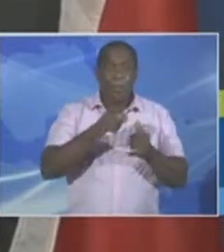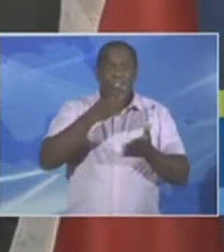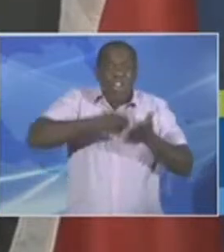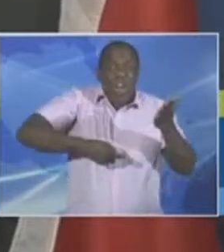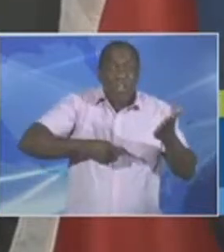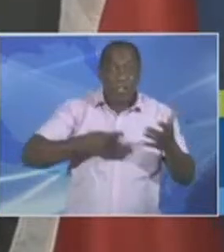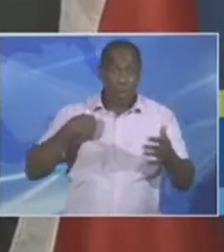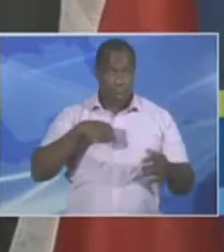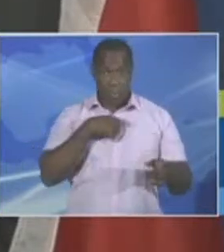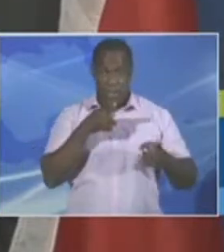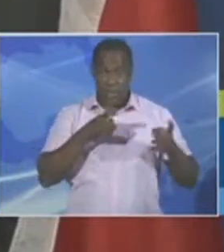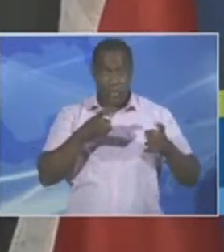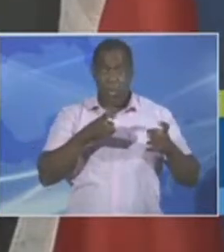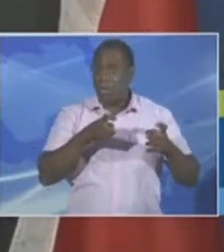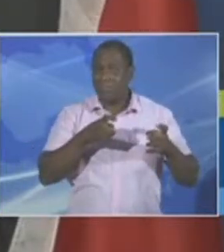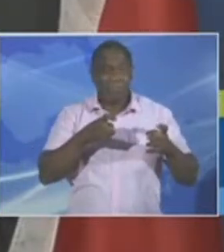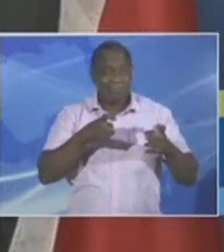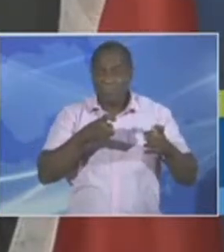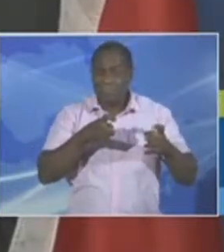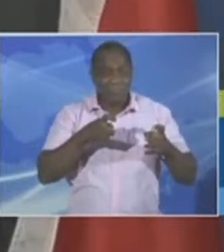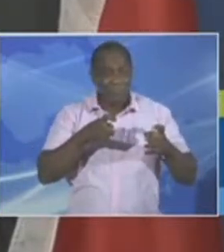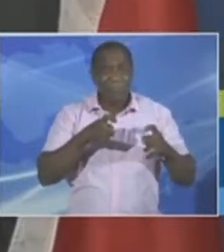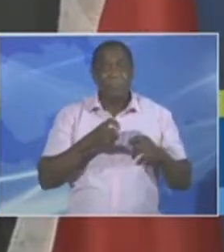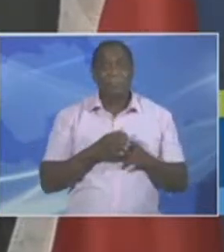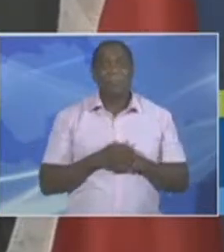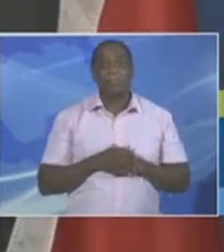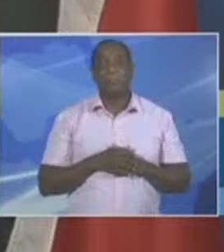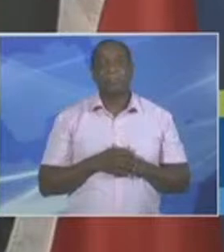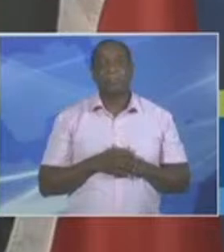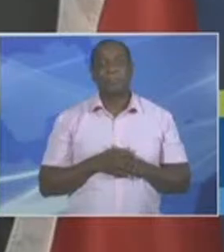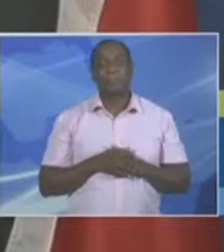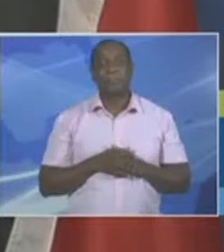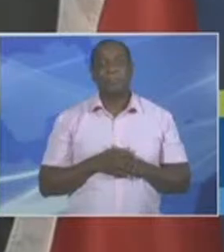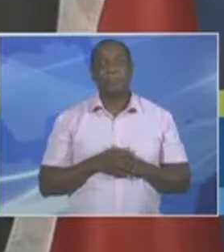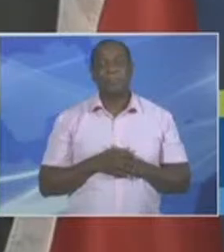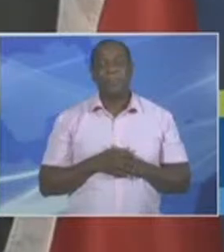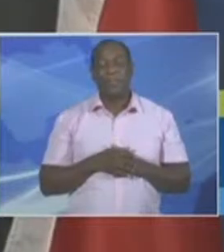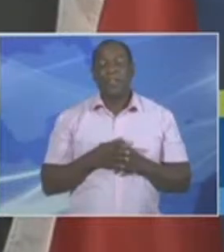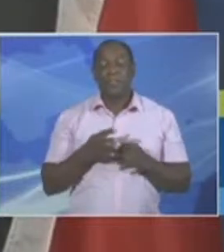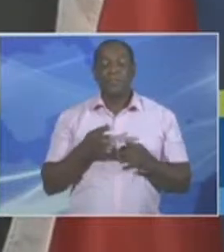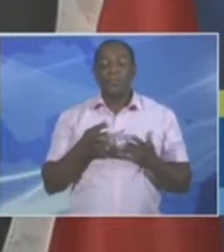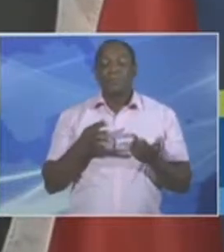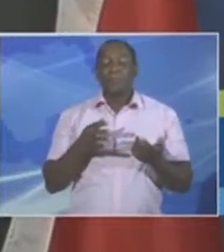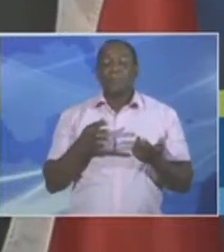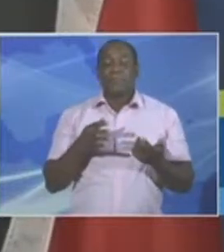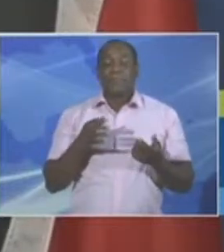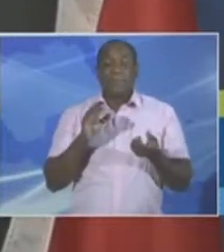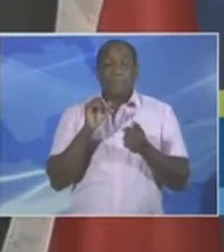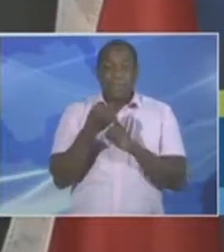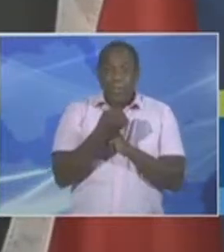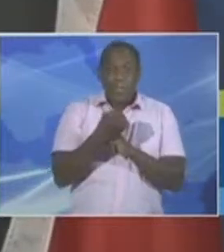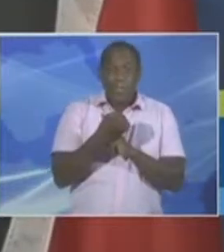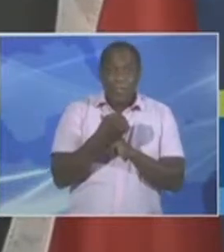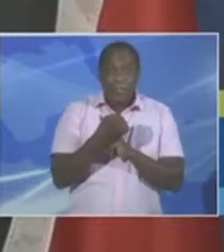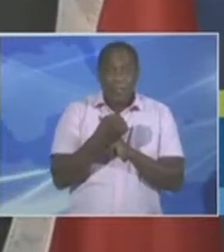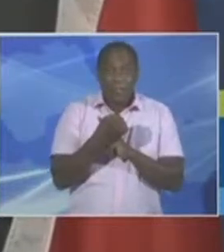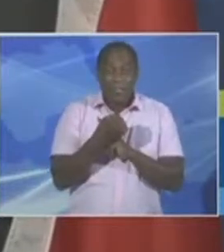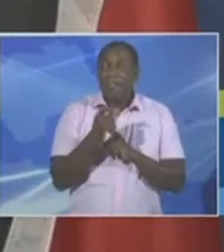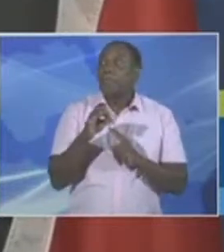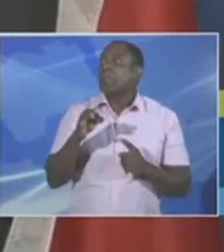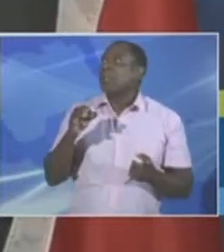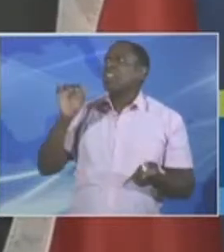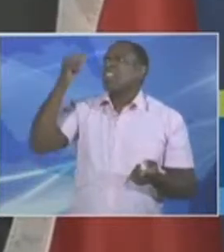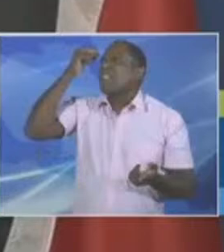it's not going to change by saying the government this and the government that. Some of these things are well beyond the reach